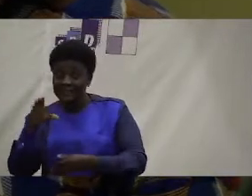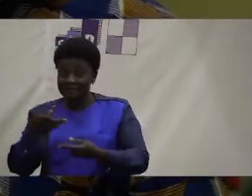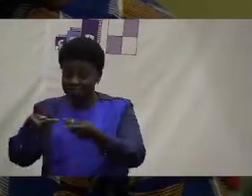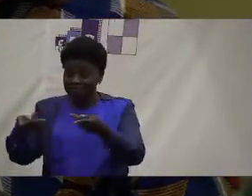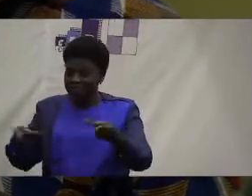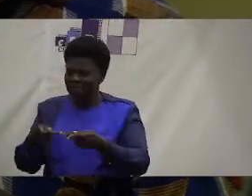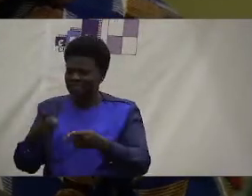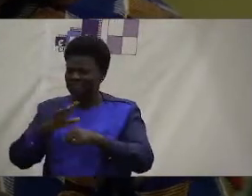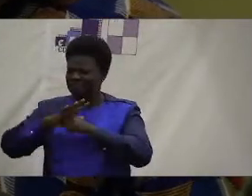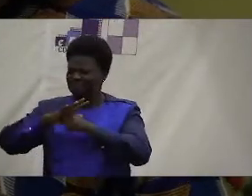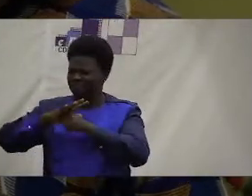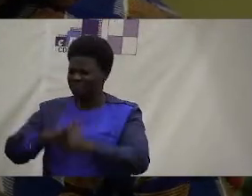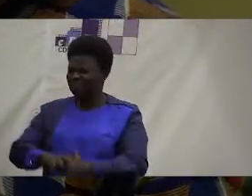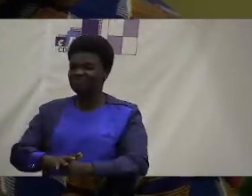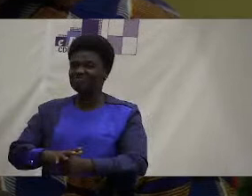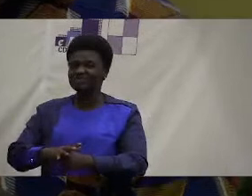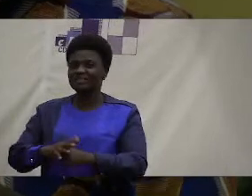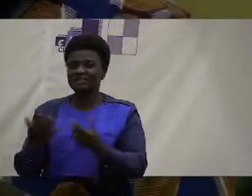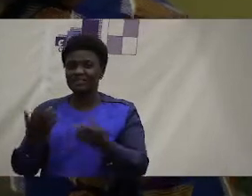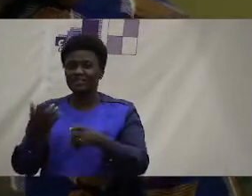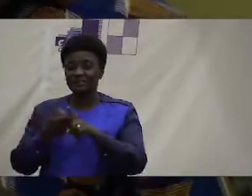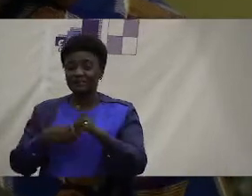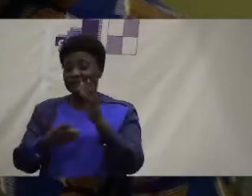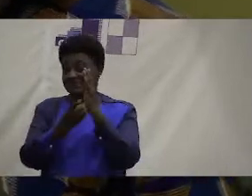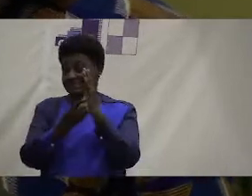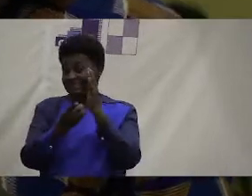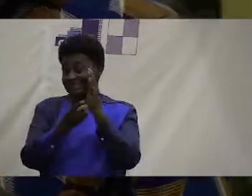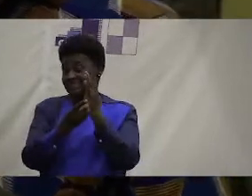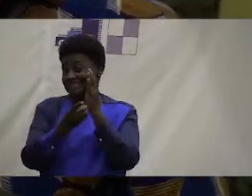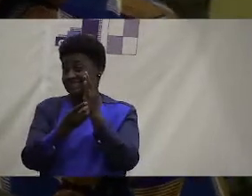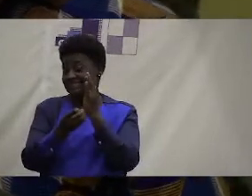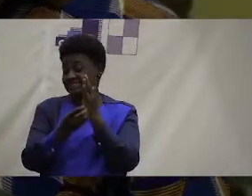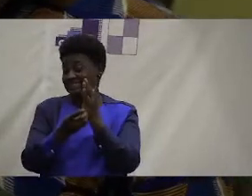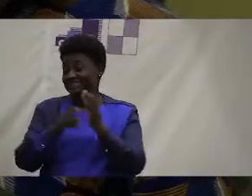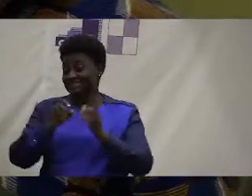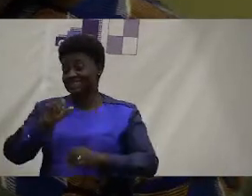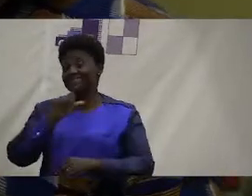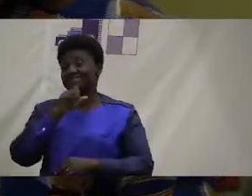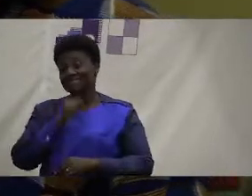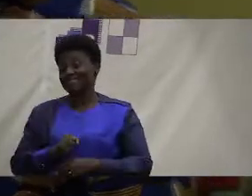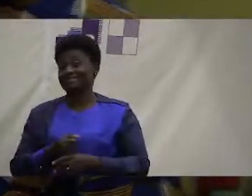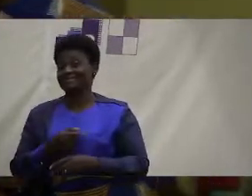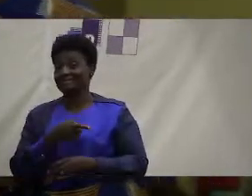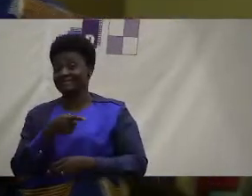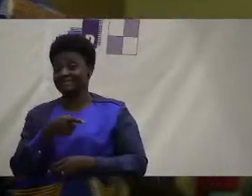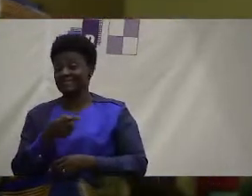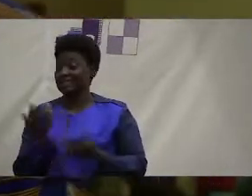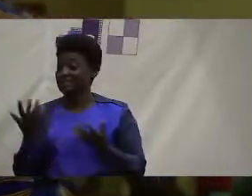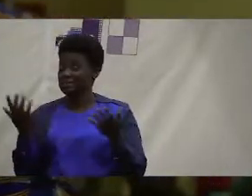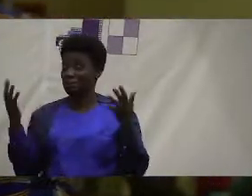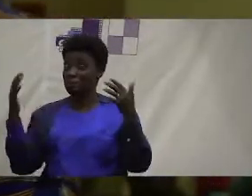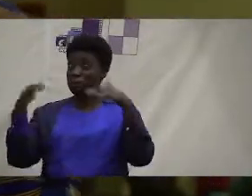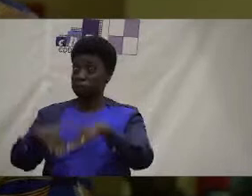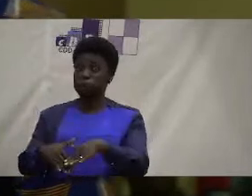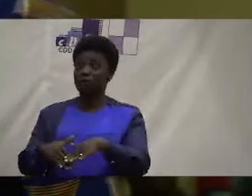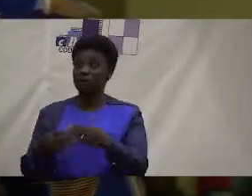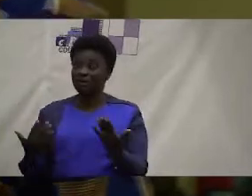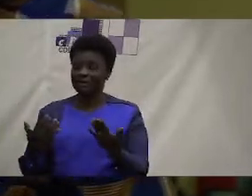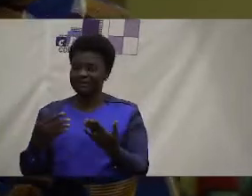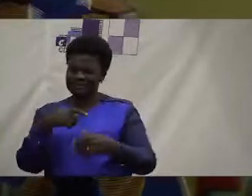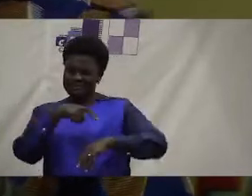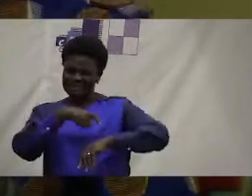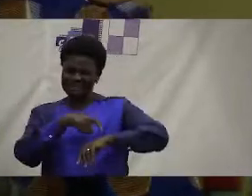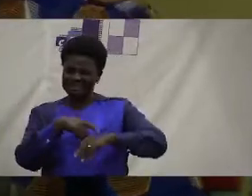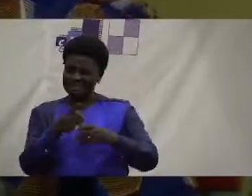stress from the digital age and the collapse of the kind of